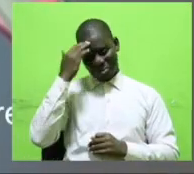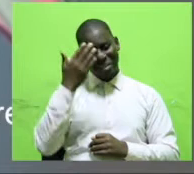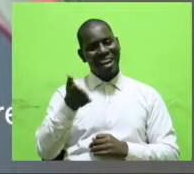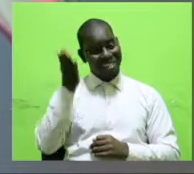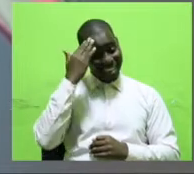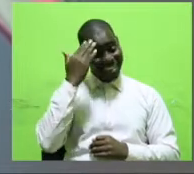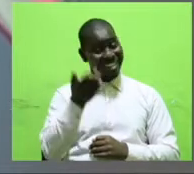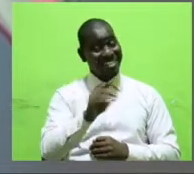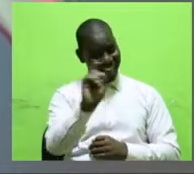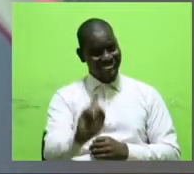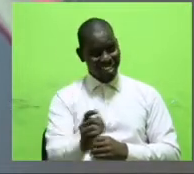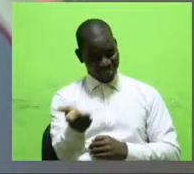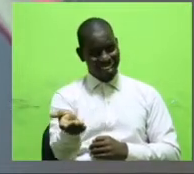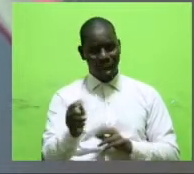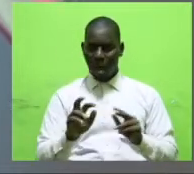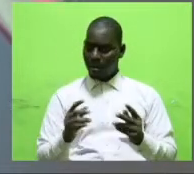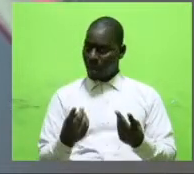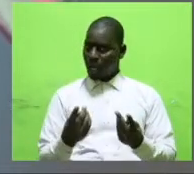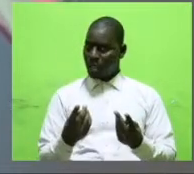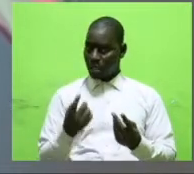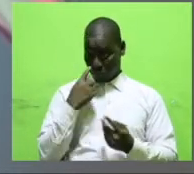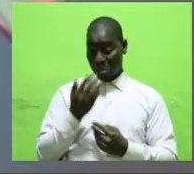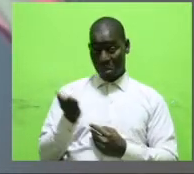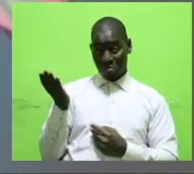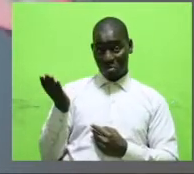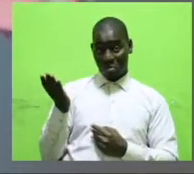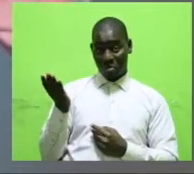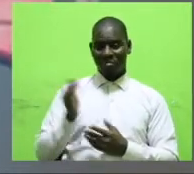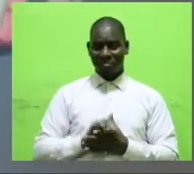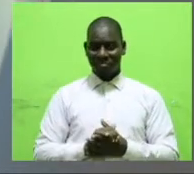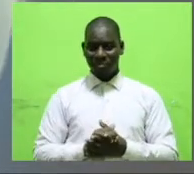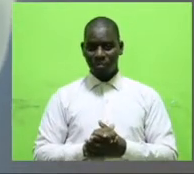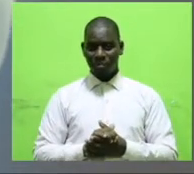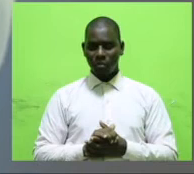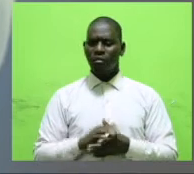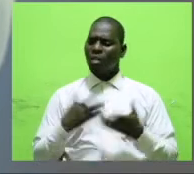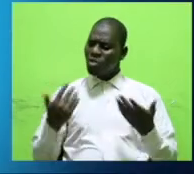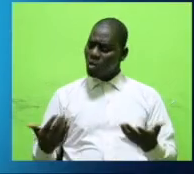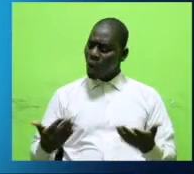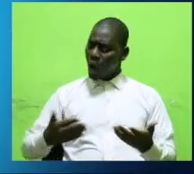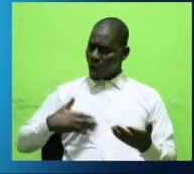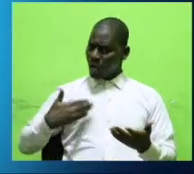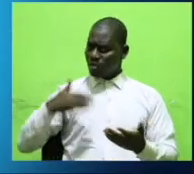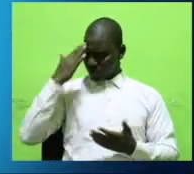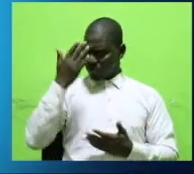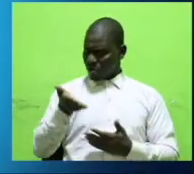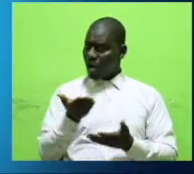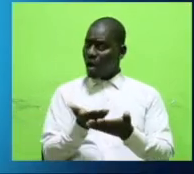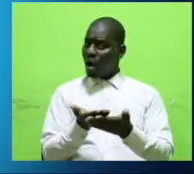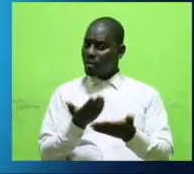sure if you know the answer, but if you do, that's awesome. But you shouldn't move from where you are